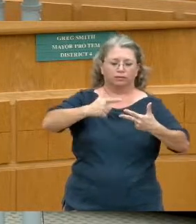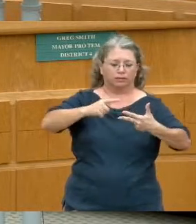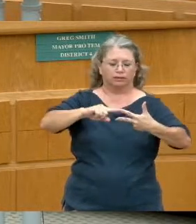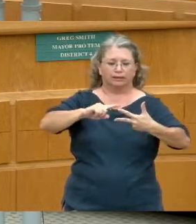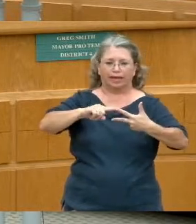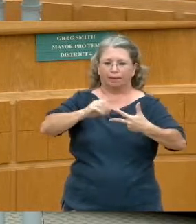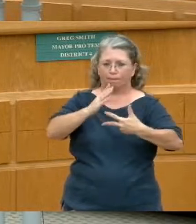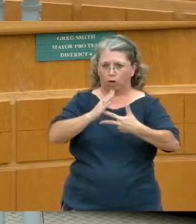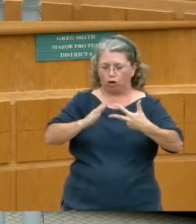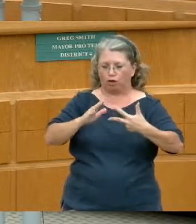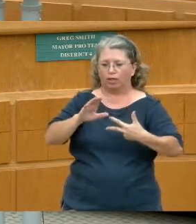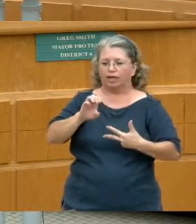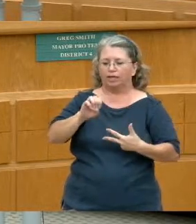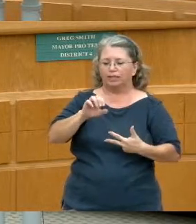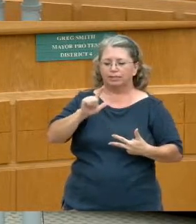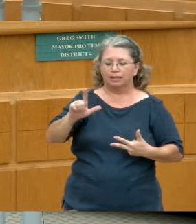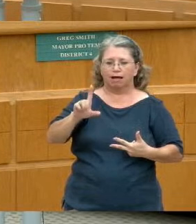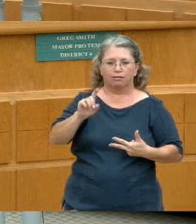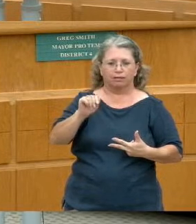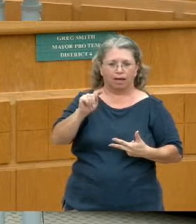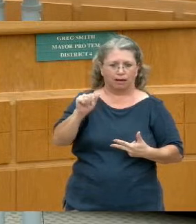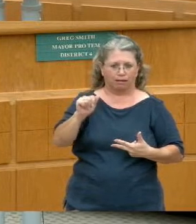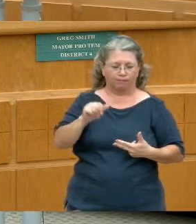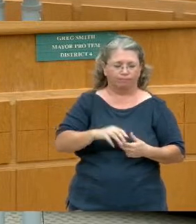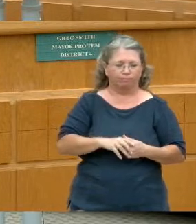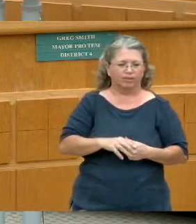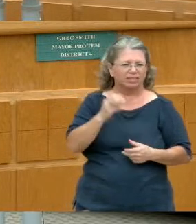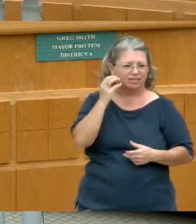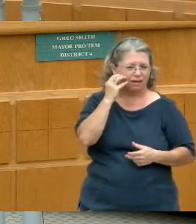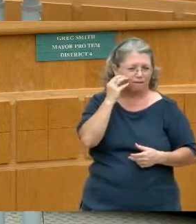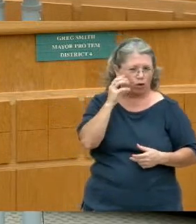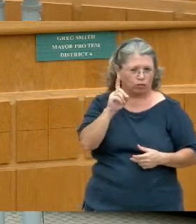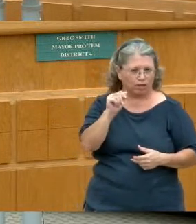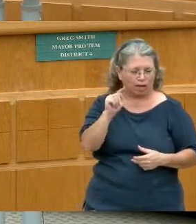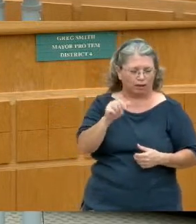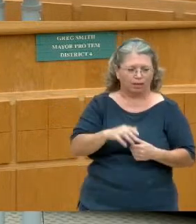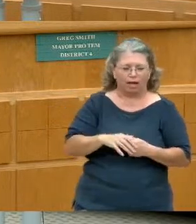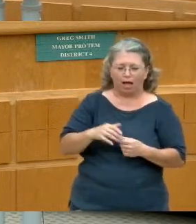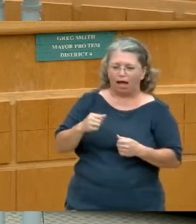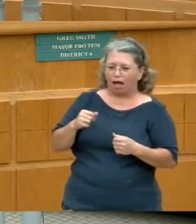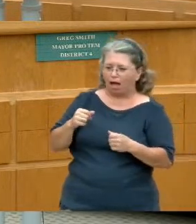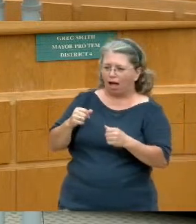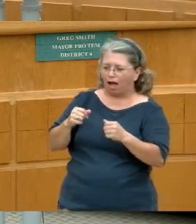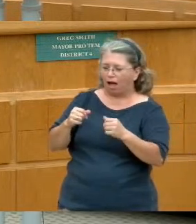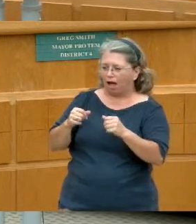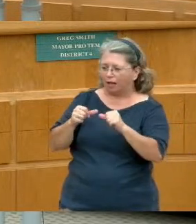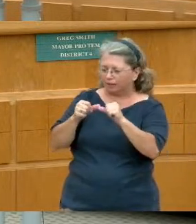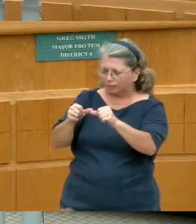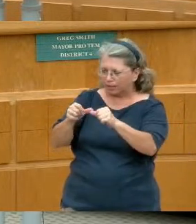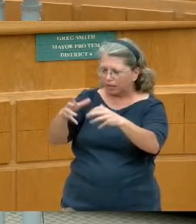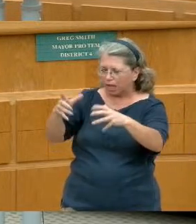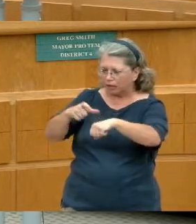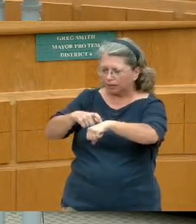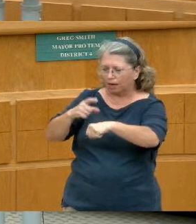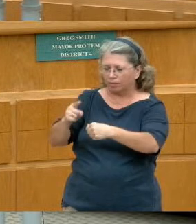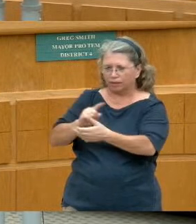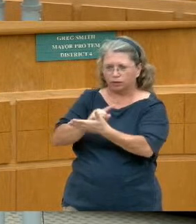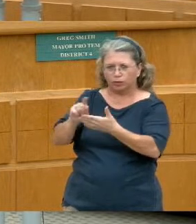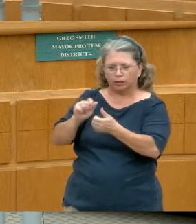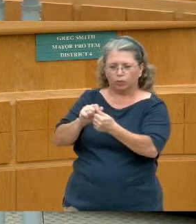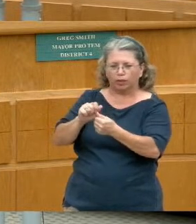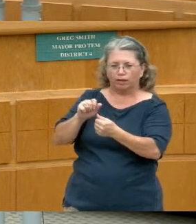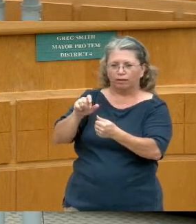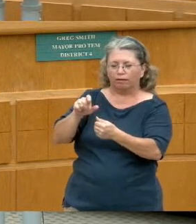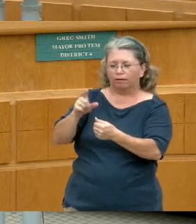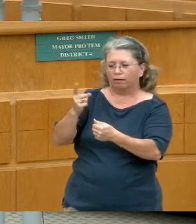along with Lucy Wong, Dr. Lucy Wong from the university, who's been working the cell phone data and giving us new metrics.